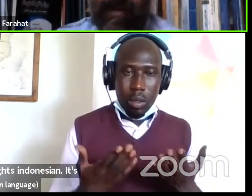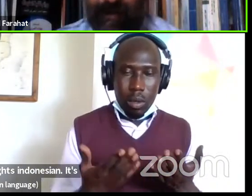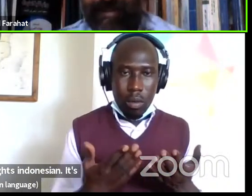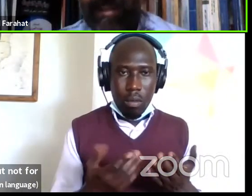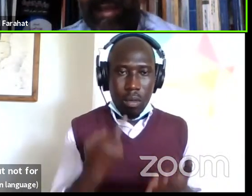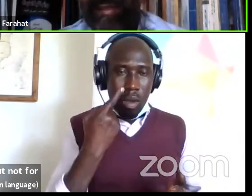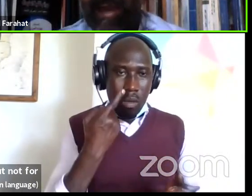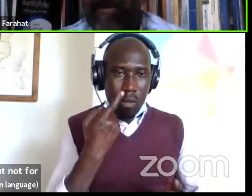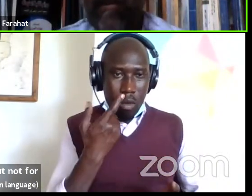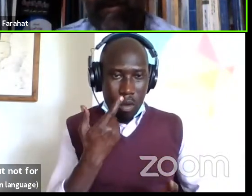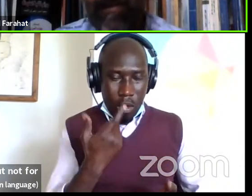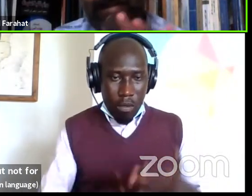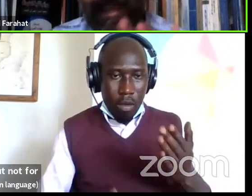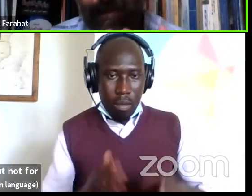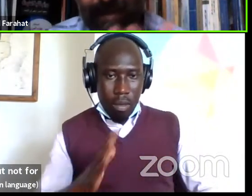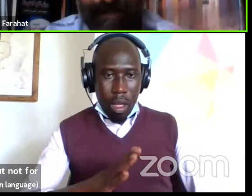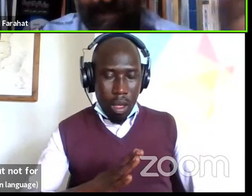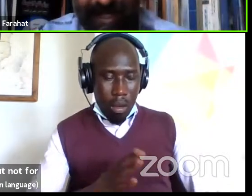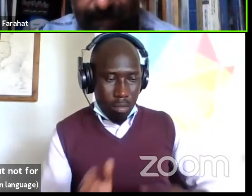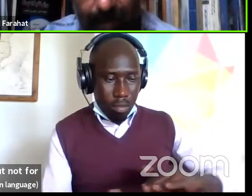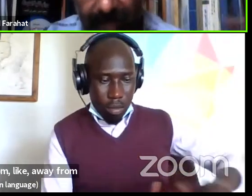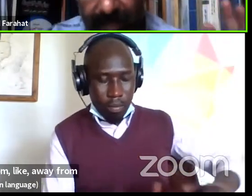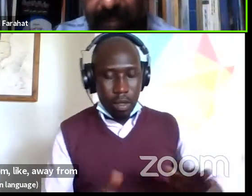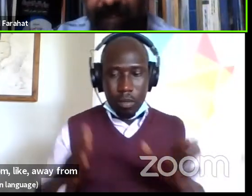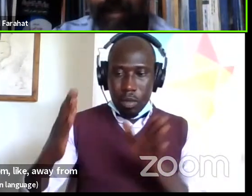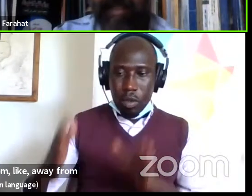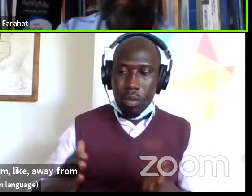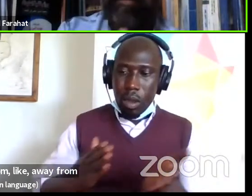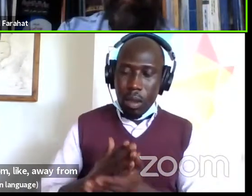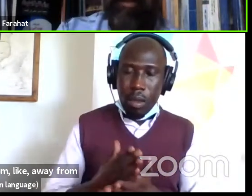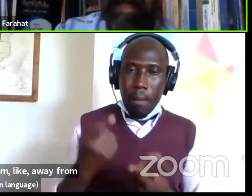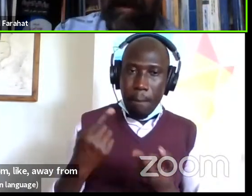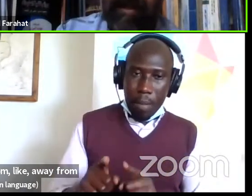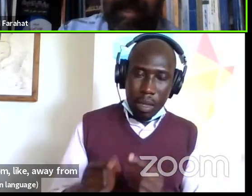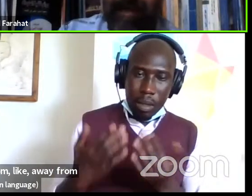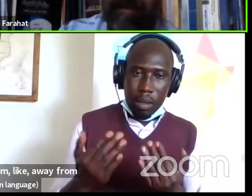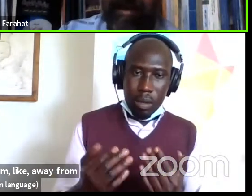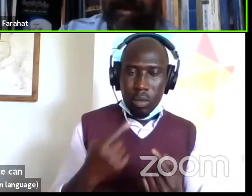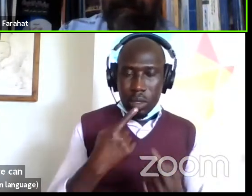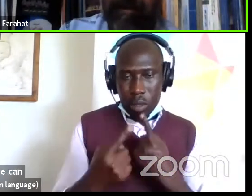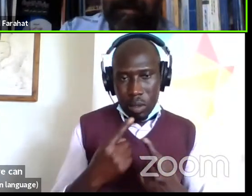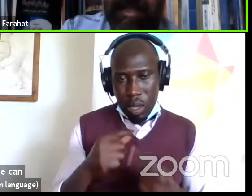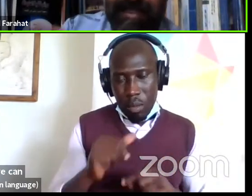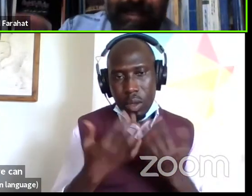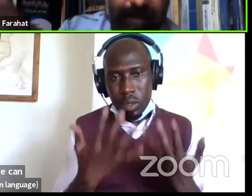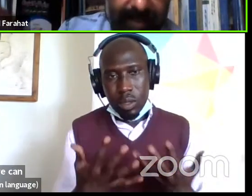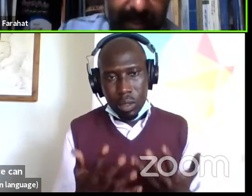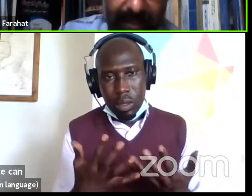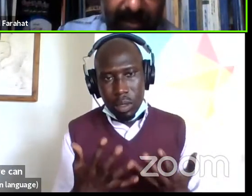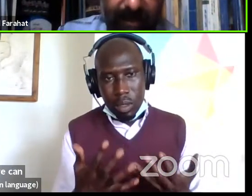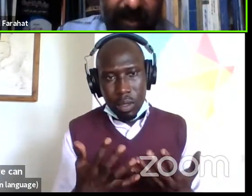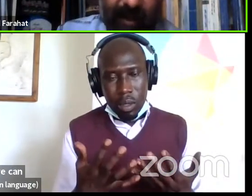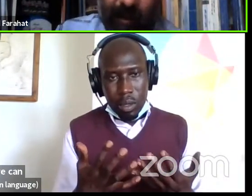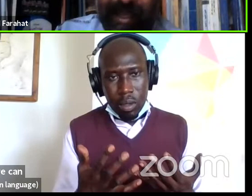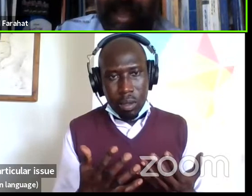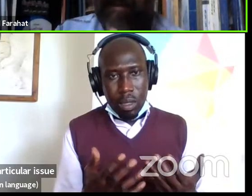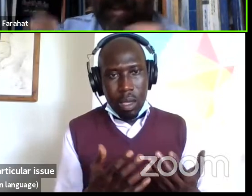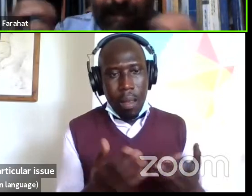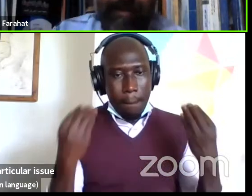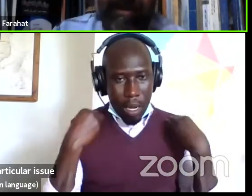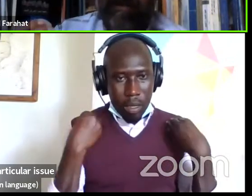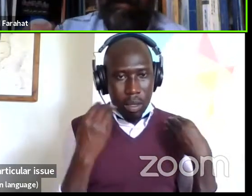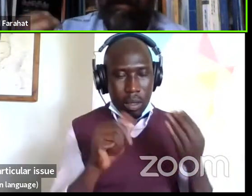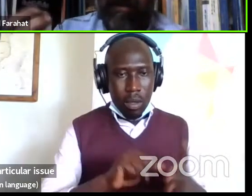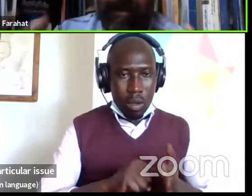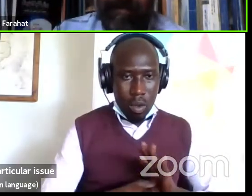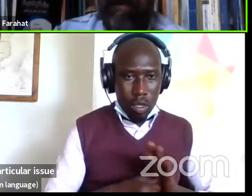Not from like away from the human rights perspective, but if we speak about from the political issue, we have a